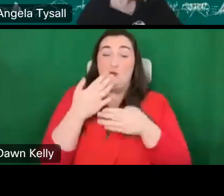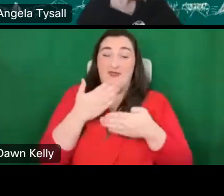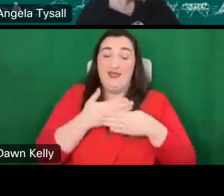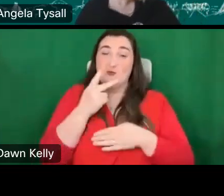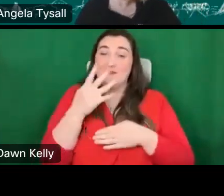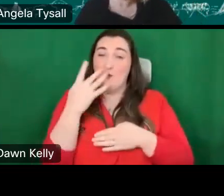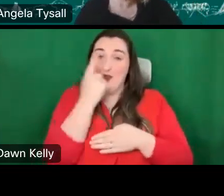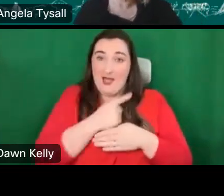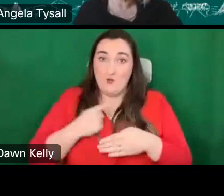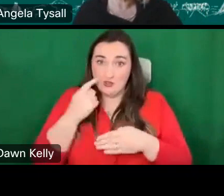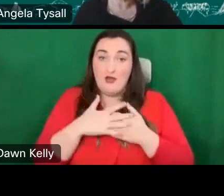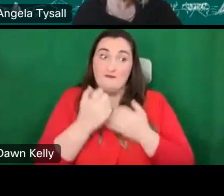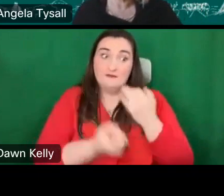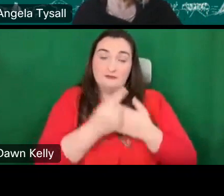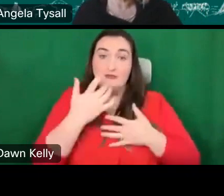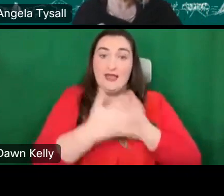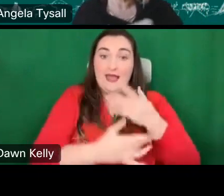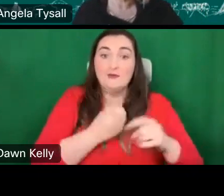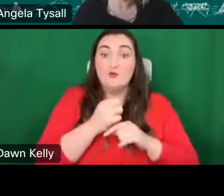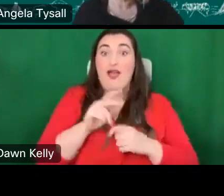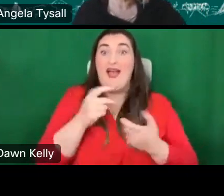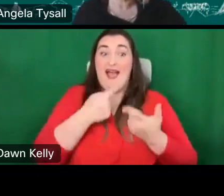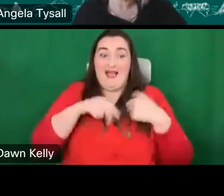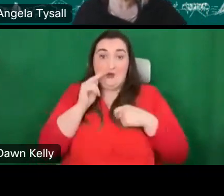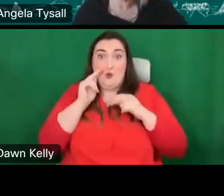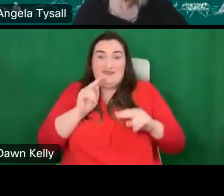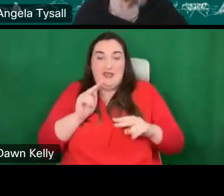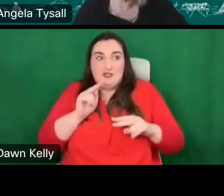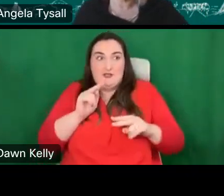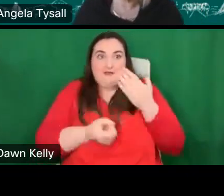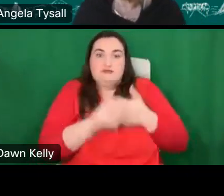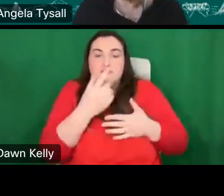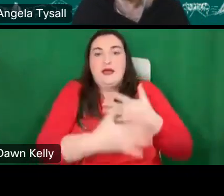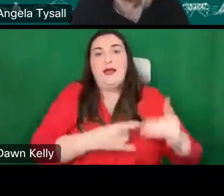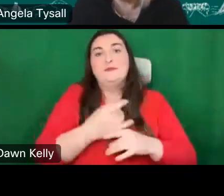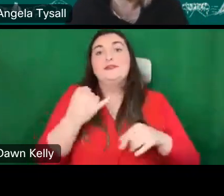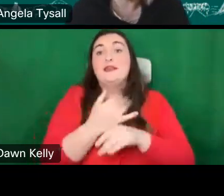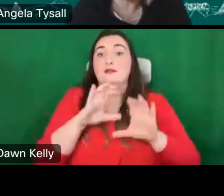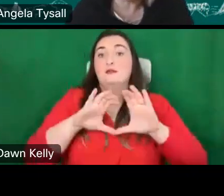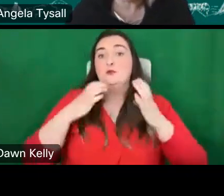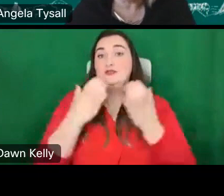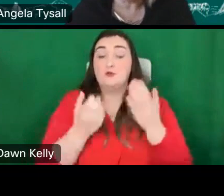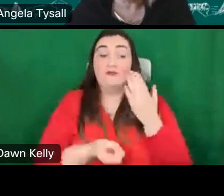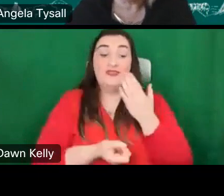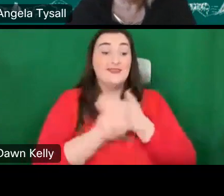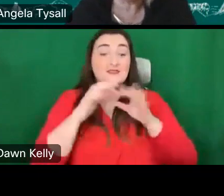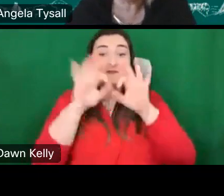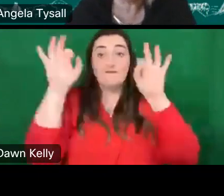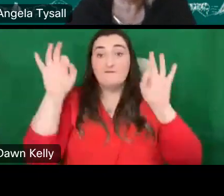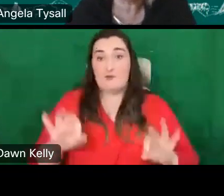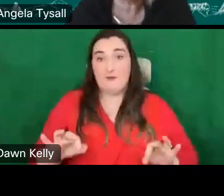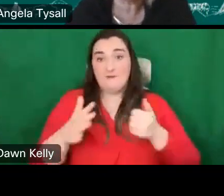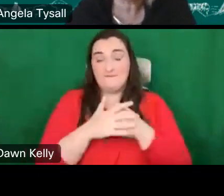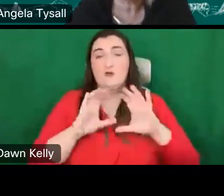notification that an incident has taken place in the community. So the incident form then for the